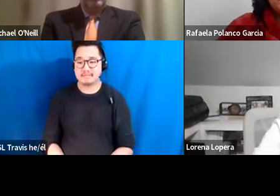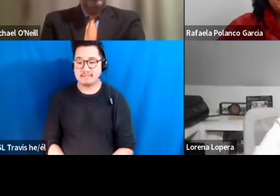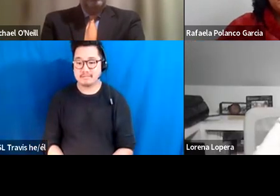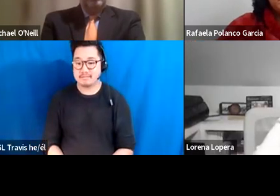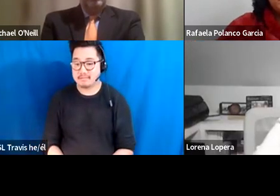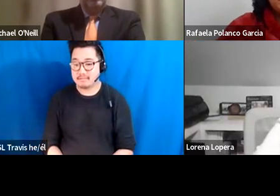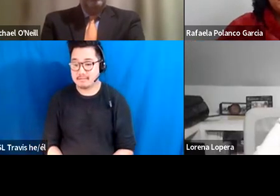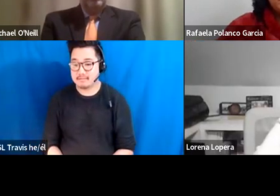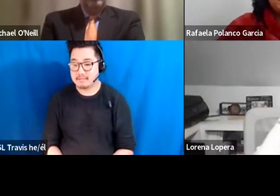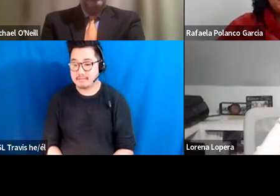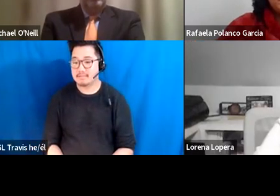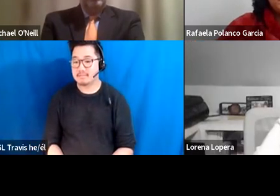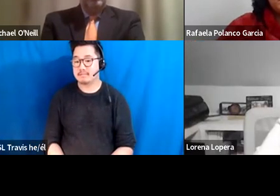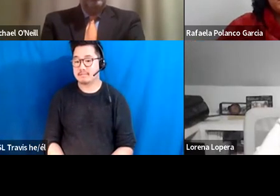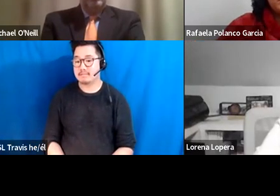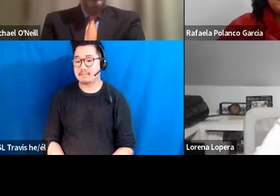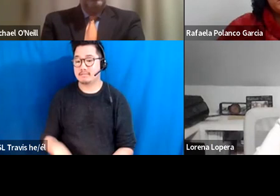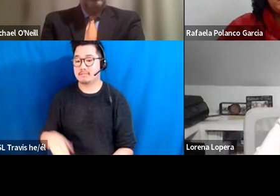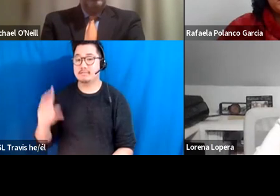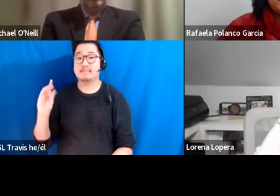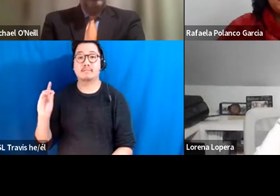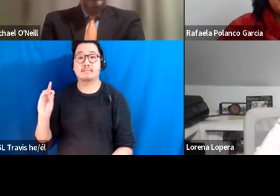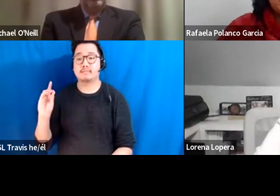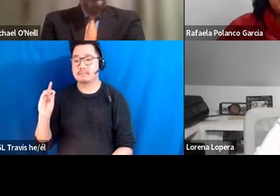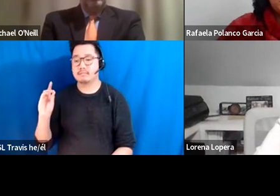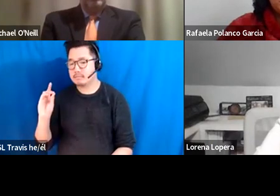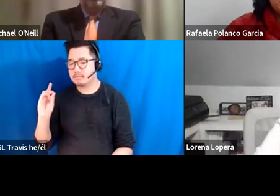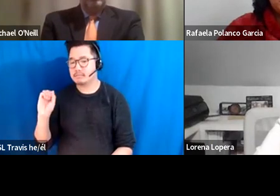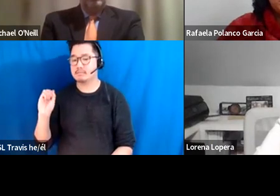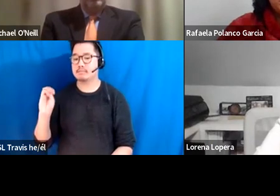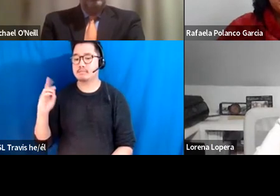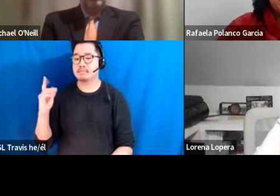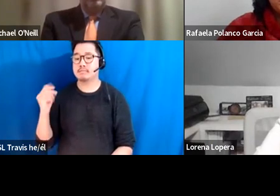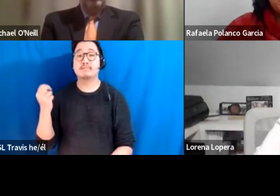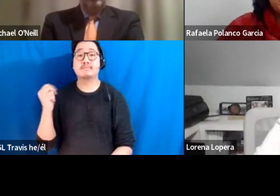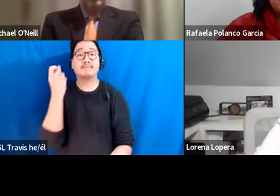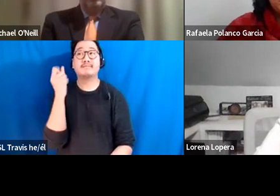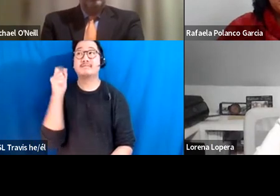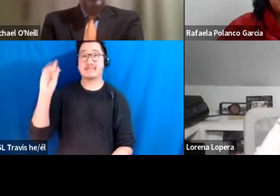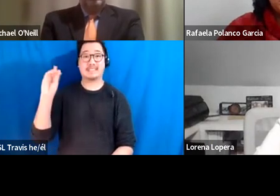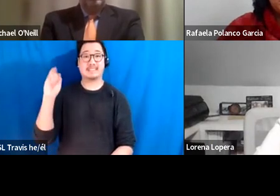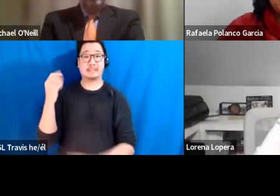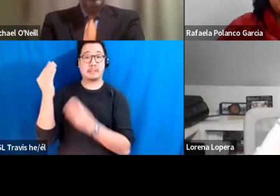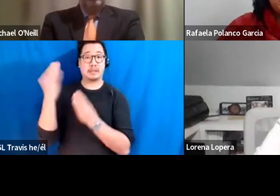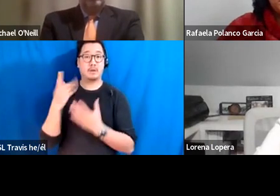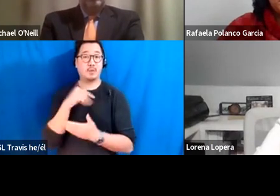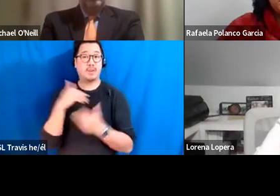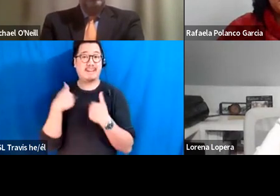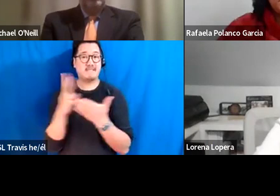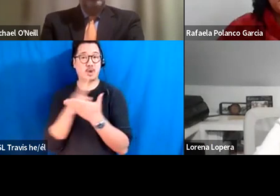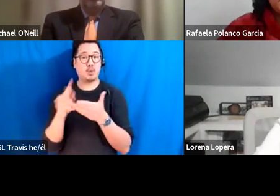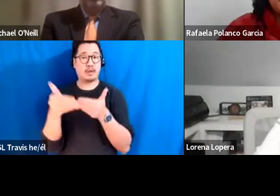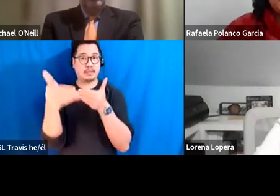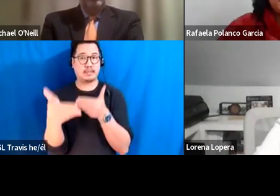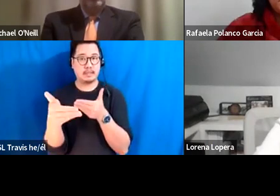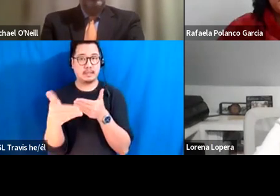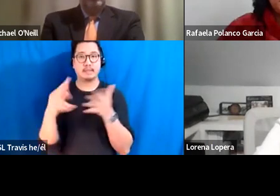the only thing i would add to that sometimes they did a webinar today and give us about a two-week window turnaround time for when we first enter into the program to when we